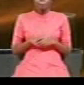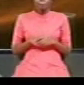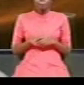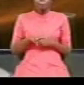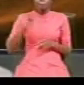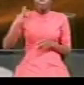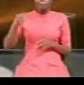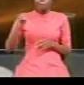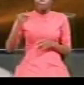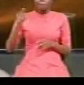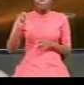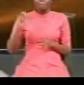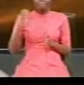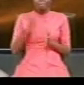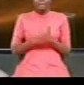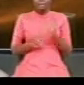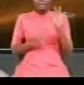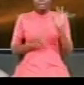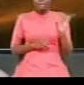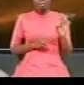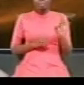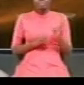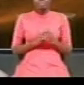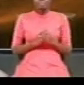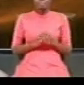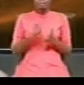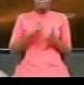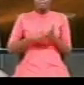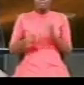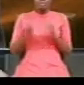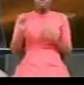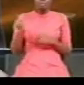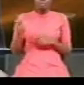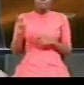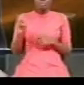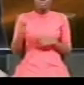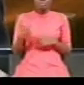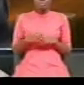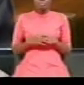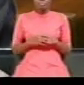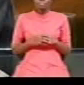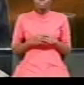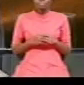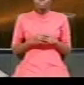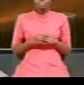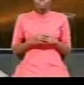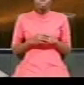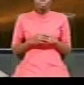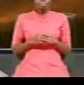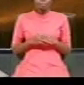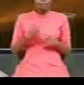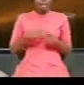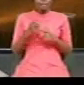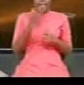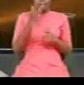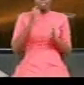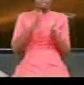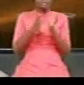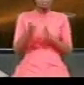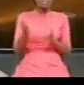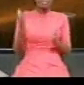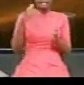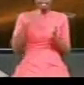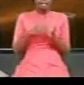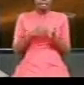John chapter 8, verse 12. Then spake Jesus